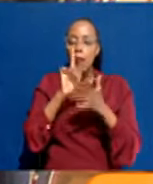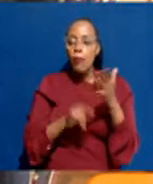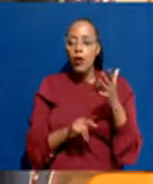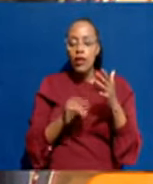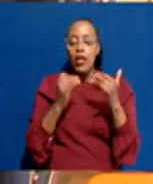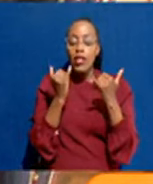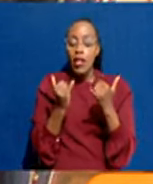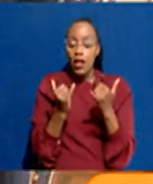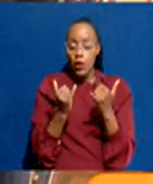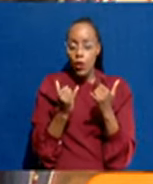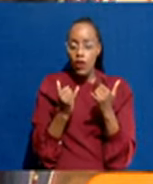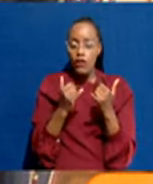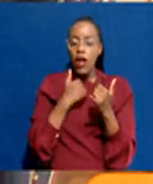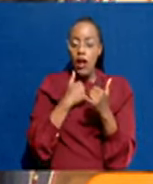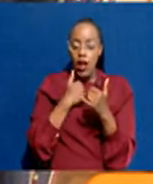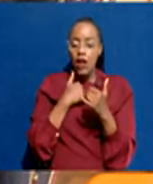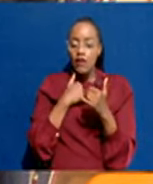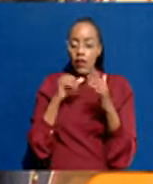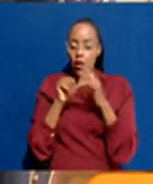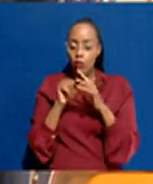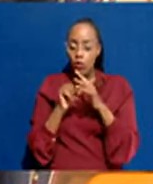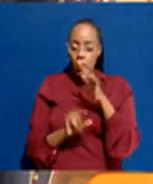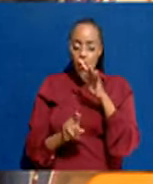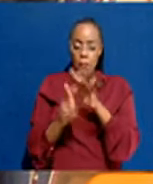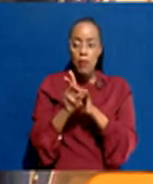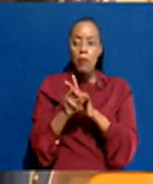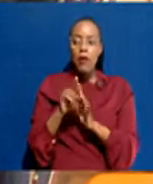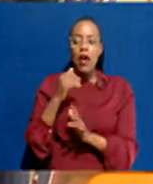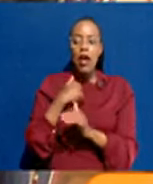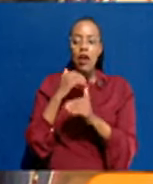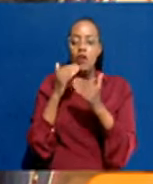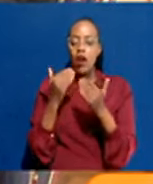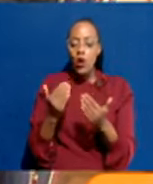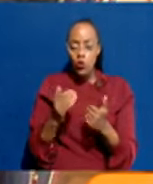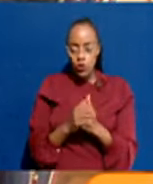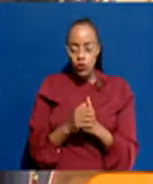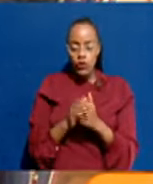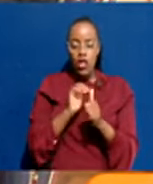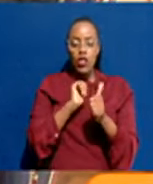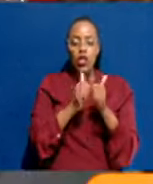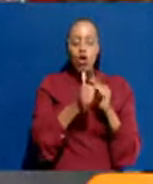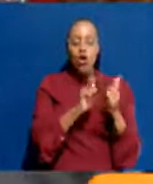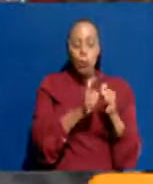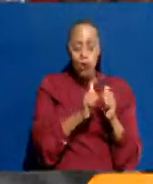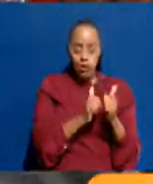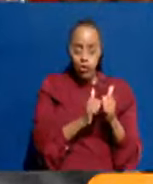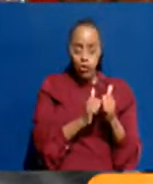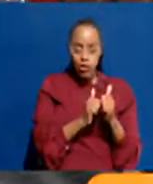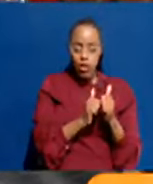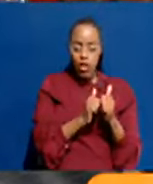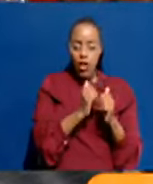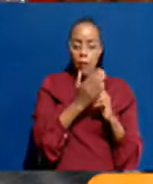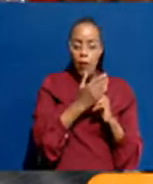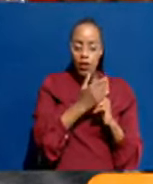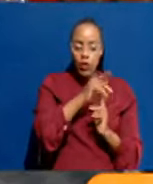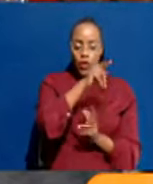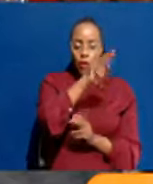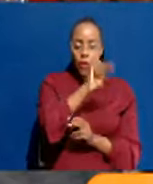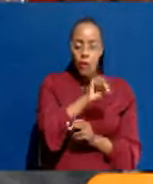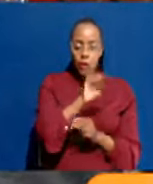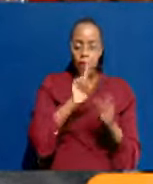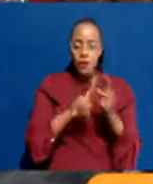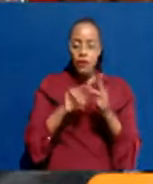Now, there came a problem of competition between the